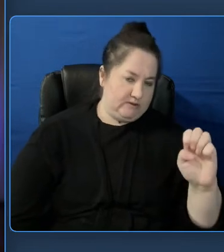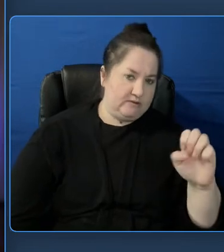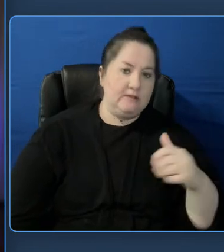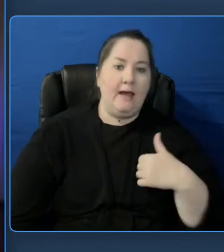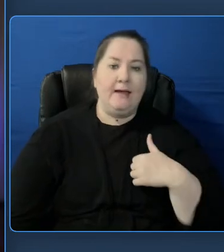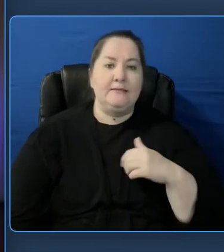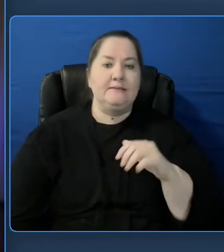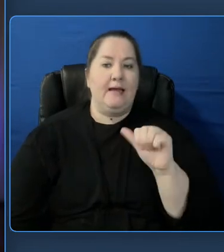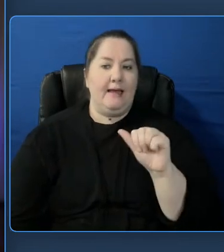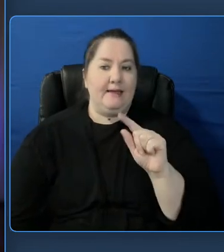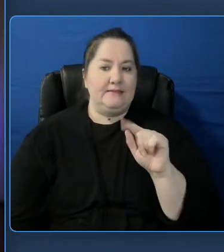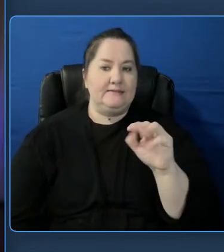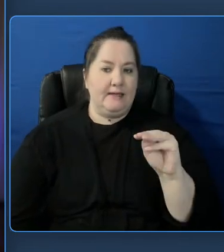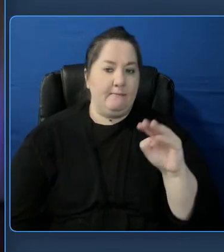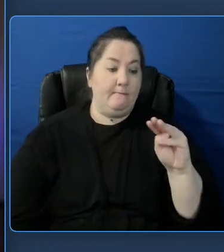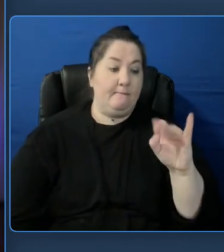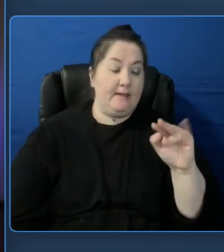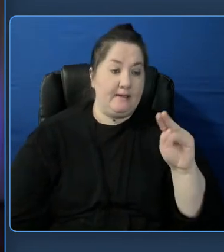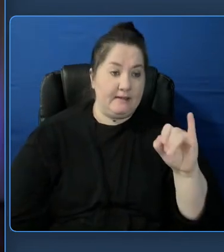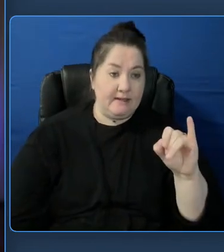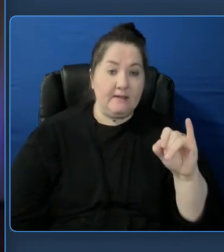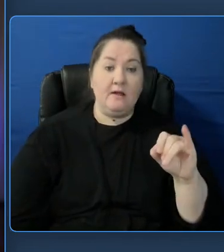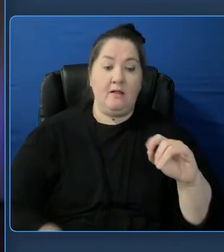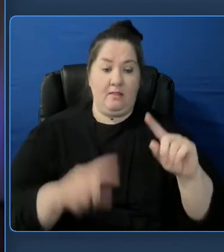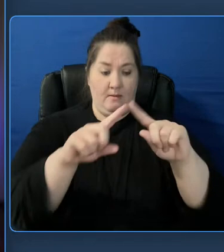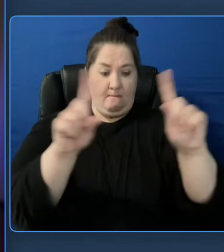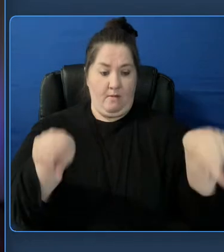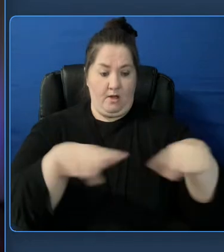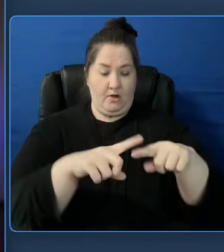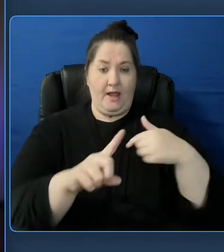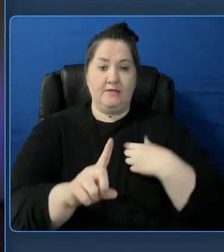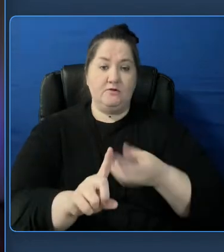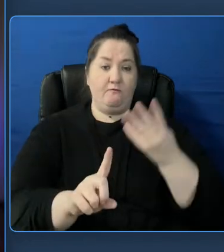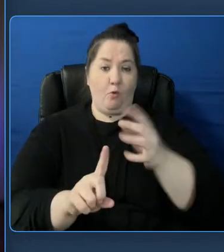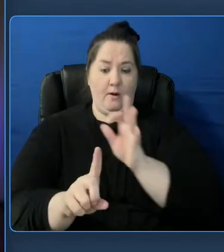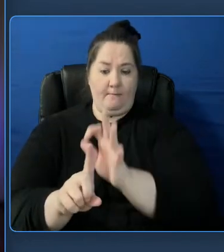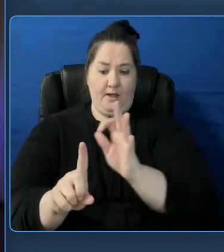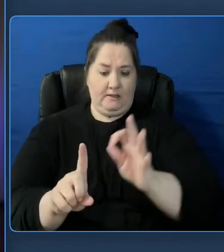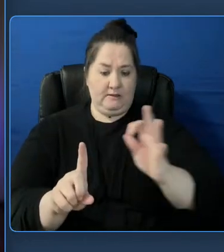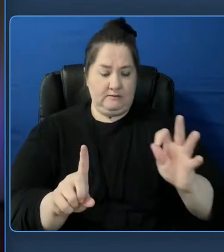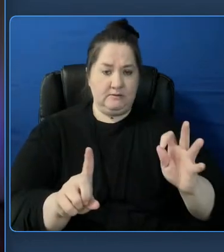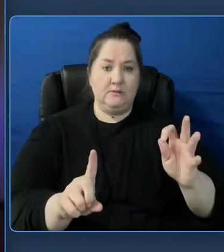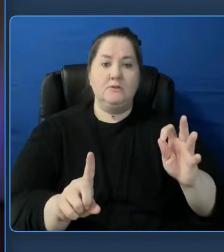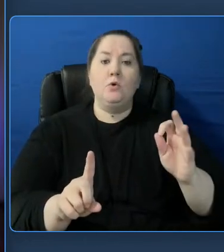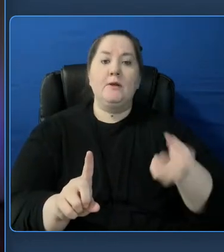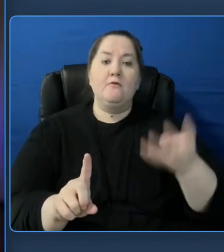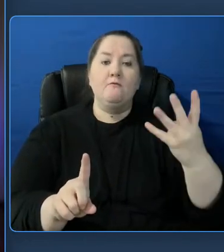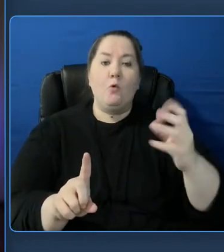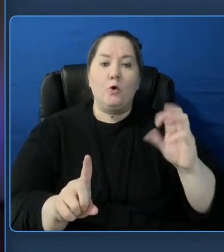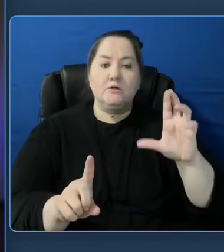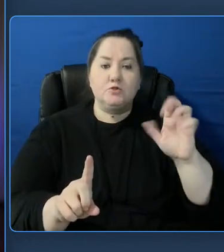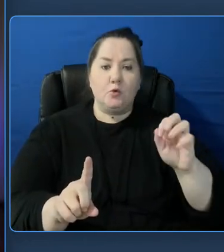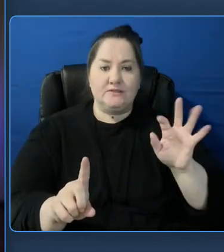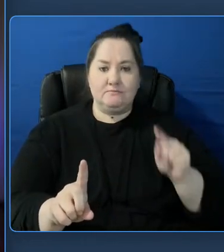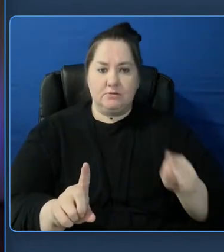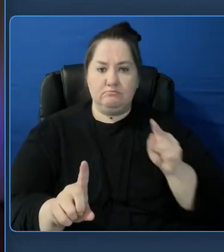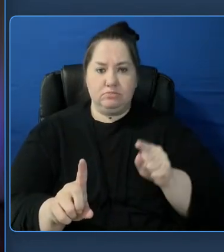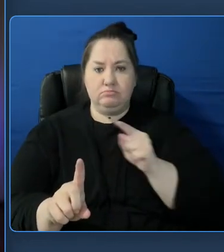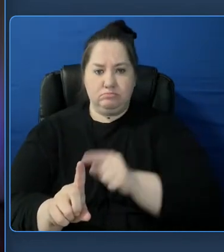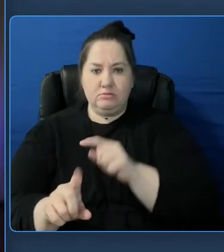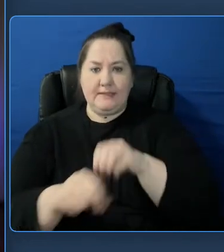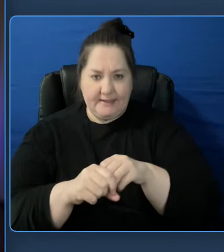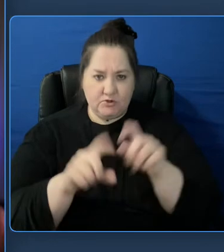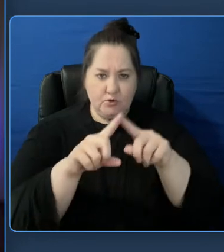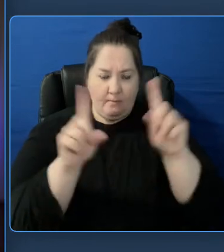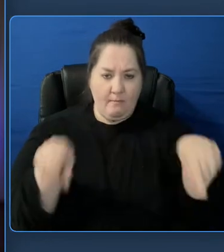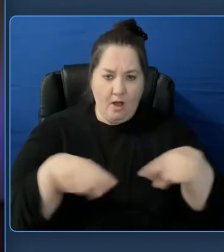a ATEM mini version where the monitor has four buttons on the front of it, so you can switch four sources into the monitor. The idea of the